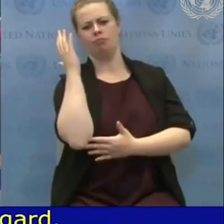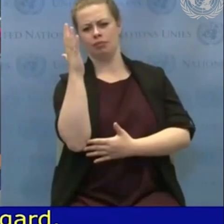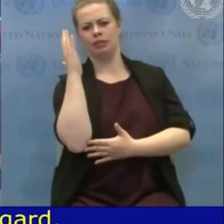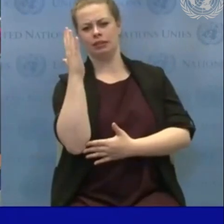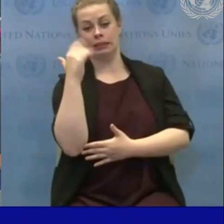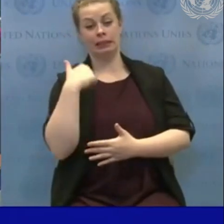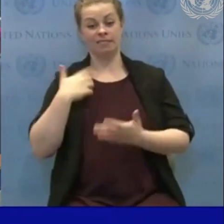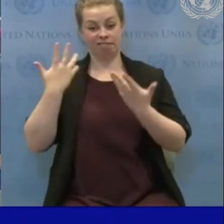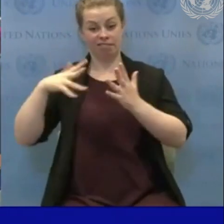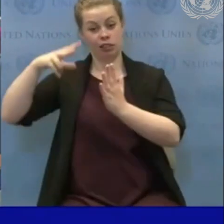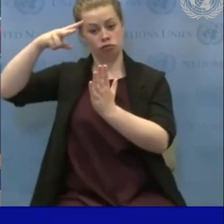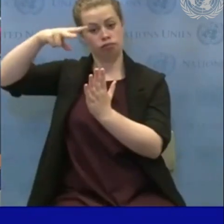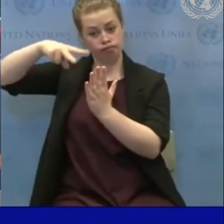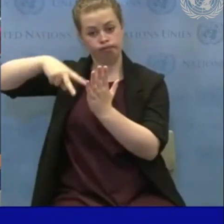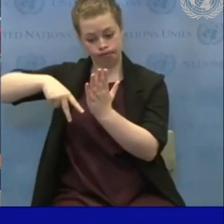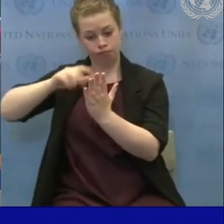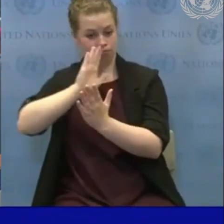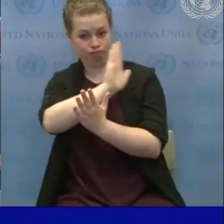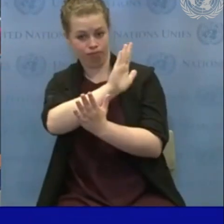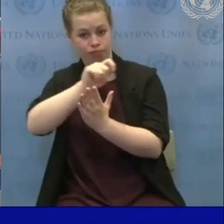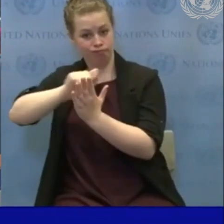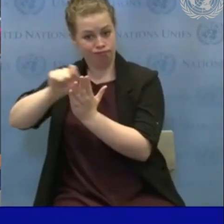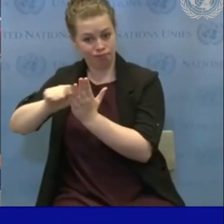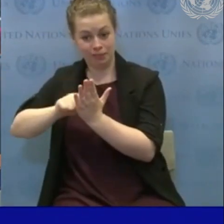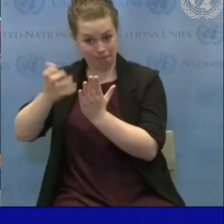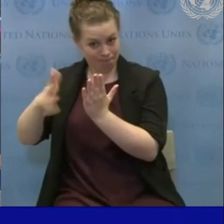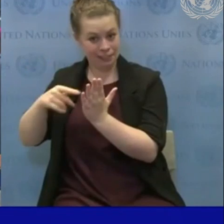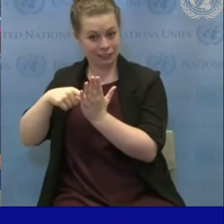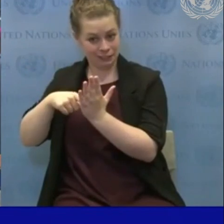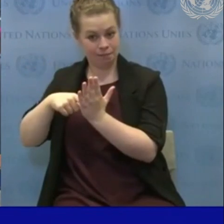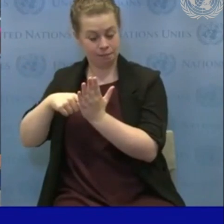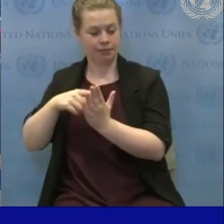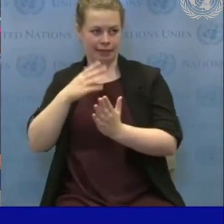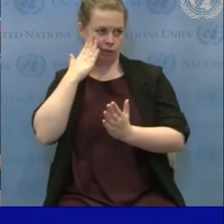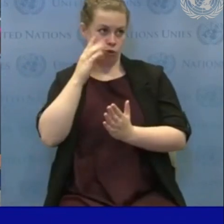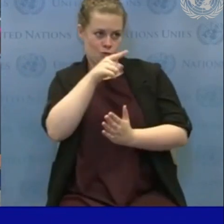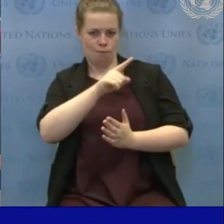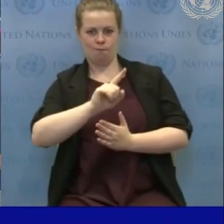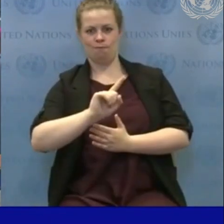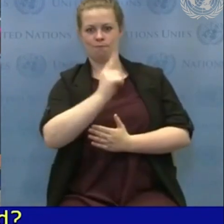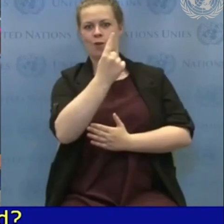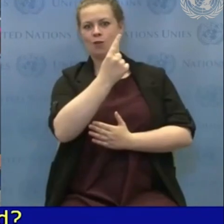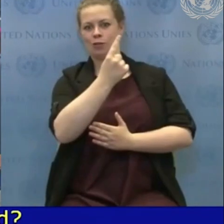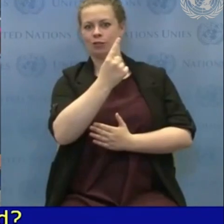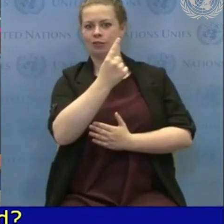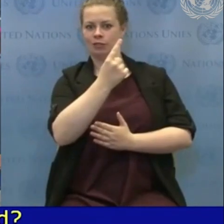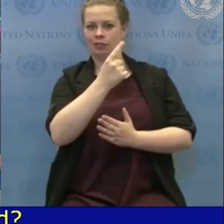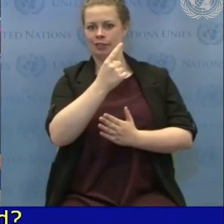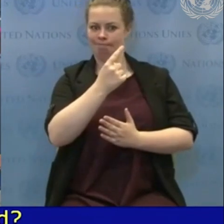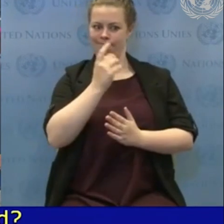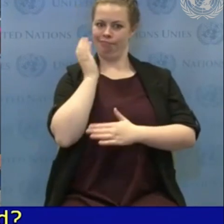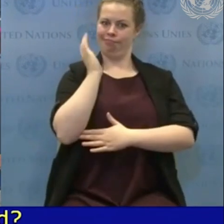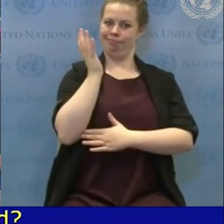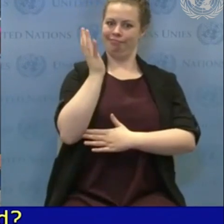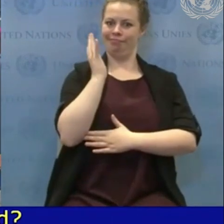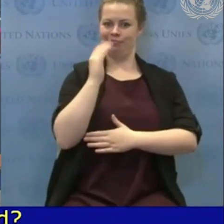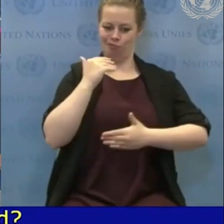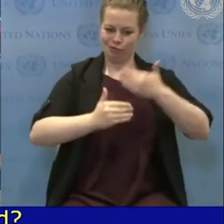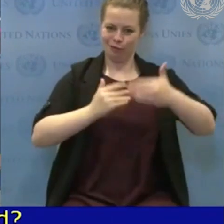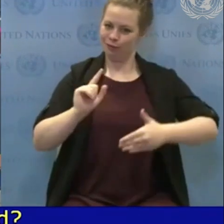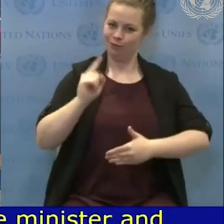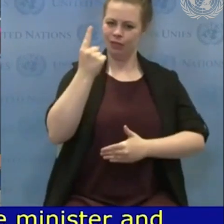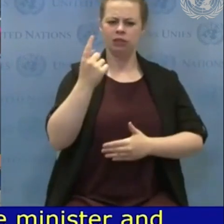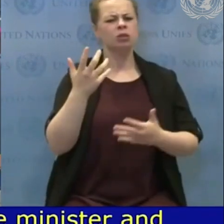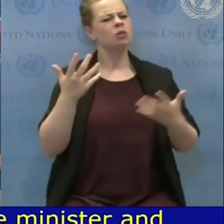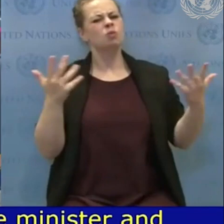report. As you are going through the first VNR process, what would be the main lessons learned and what would you